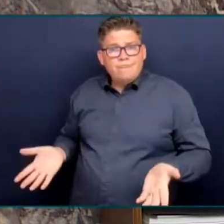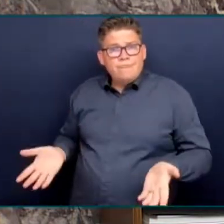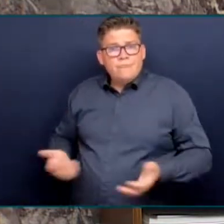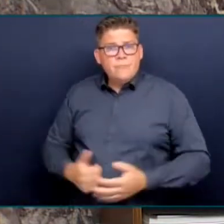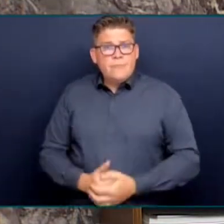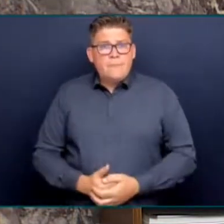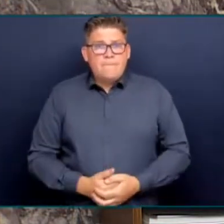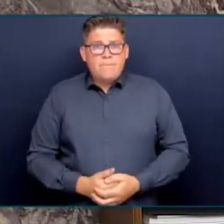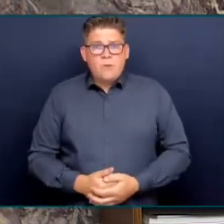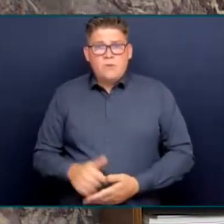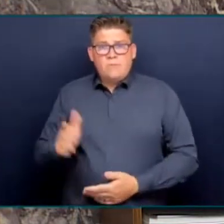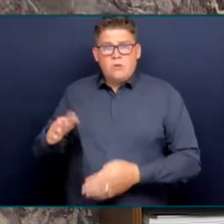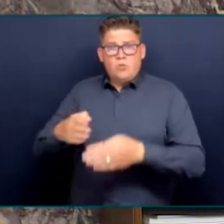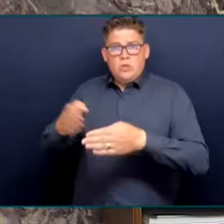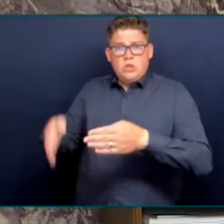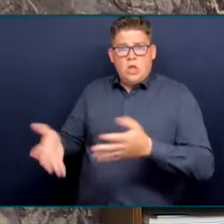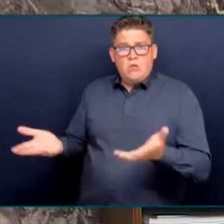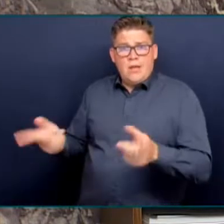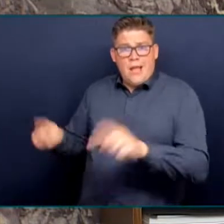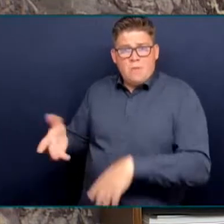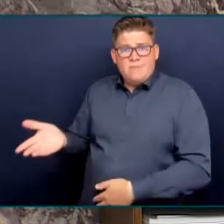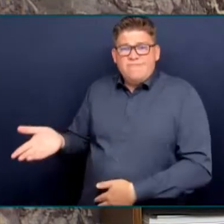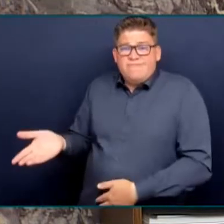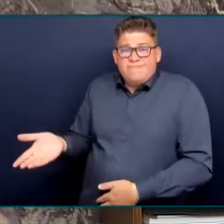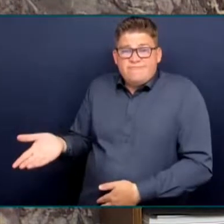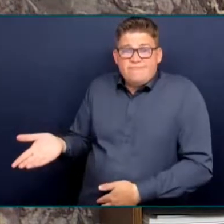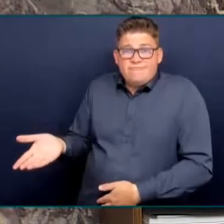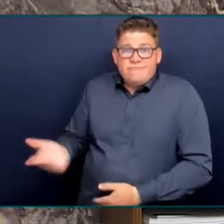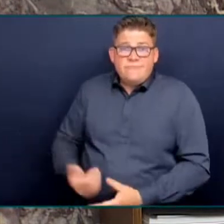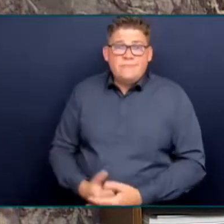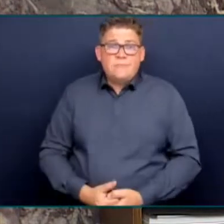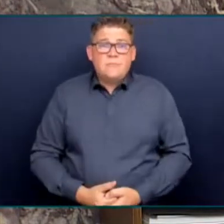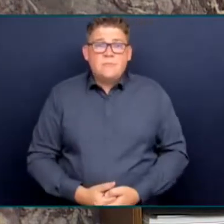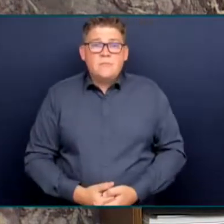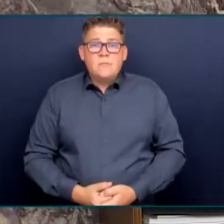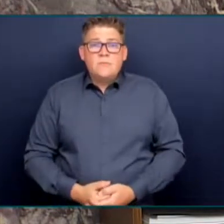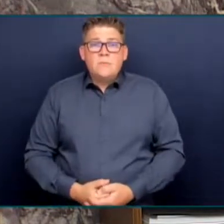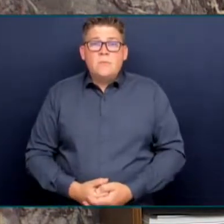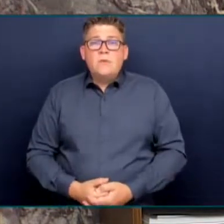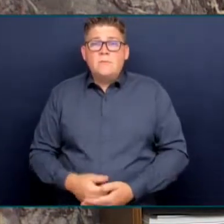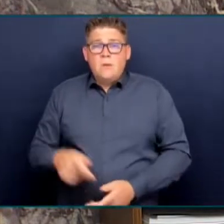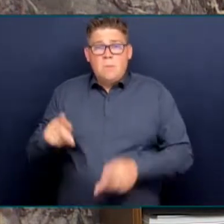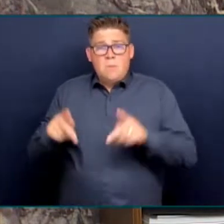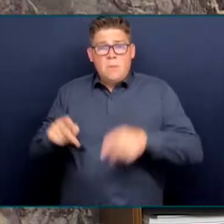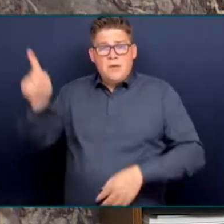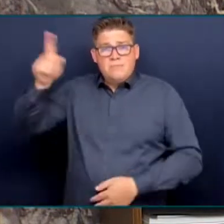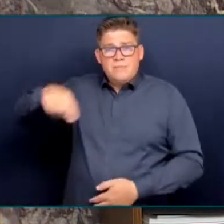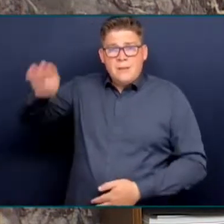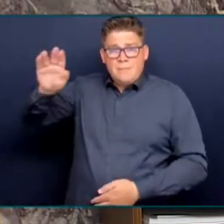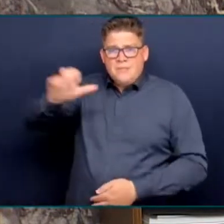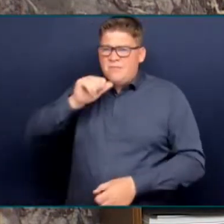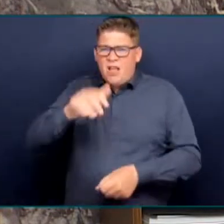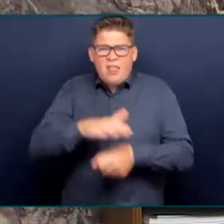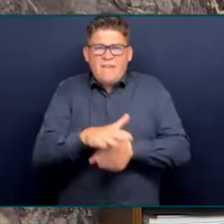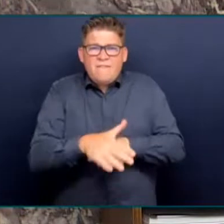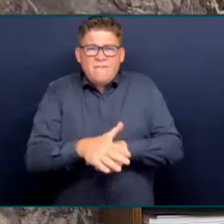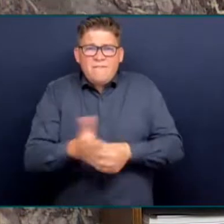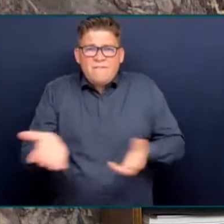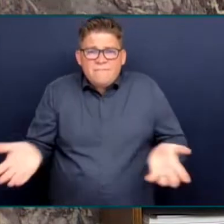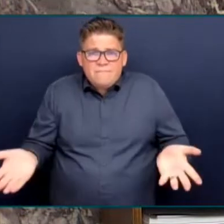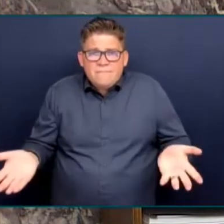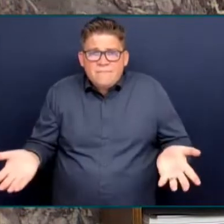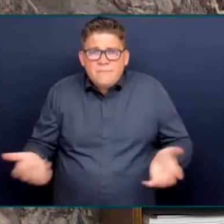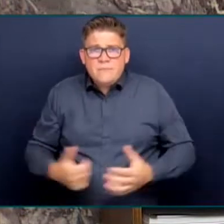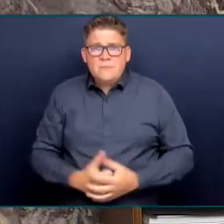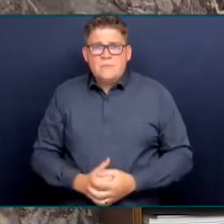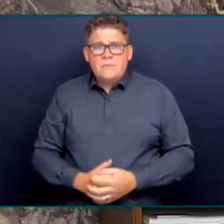Speaker, enough is enough. That's the message from British Columbians across this province. Enough is enough. Surely this minister knows that